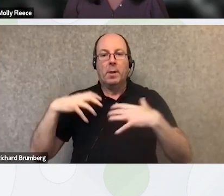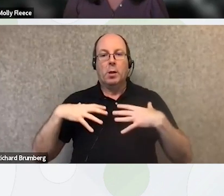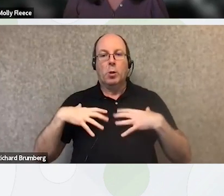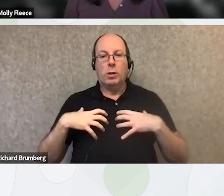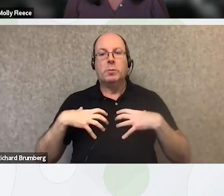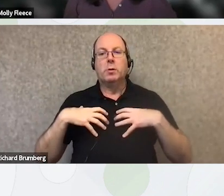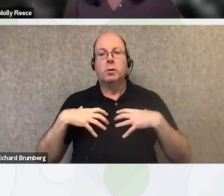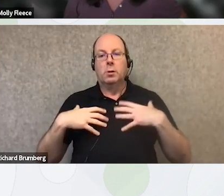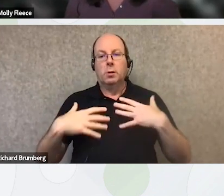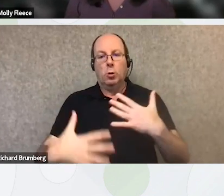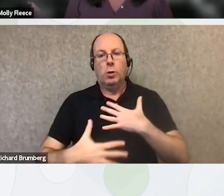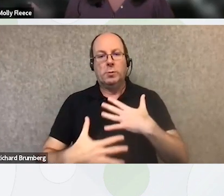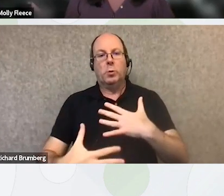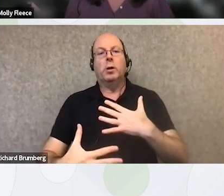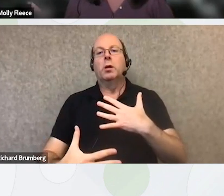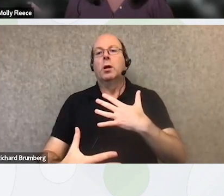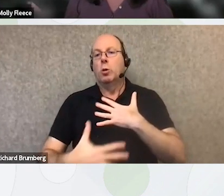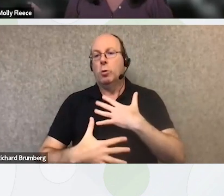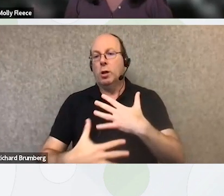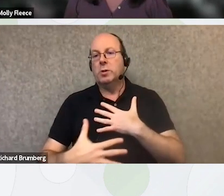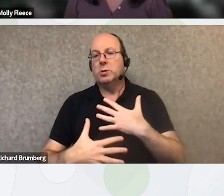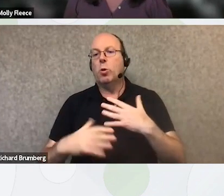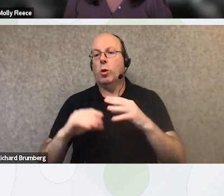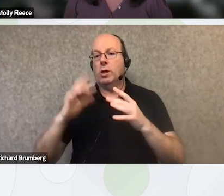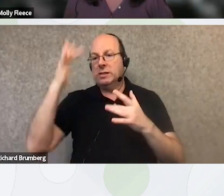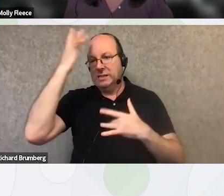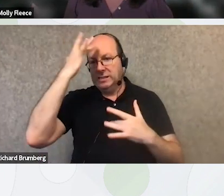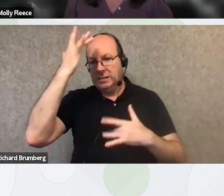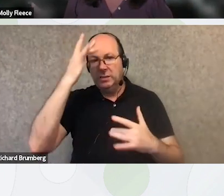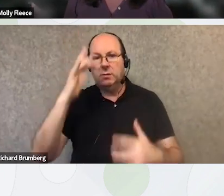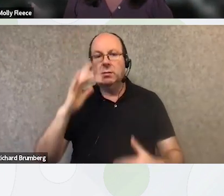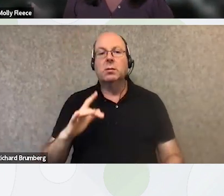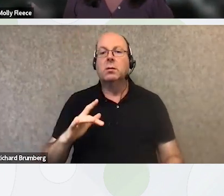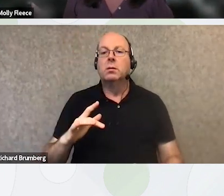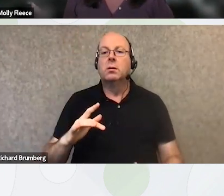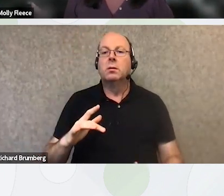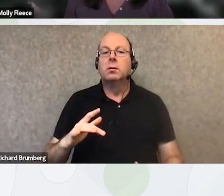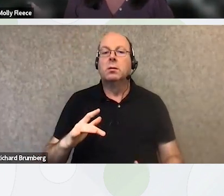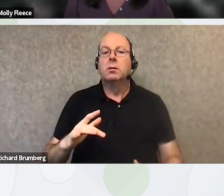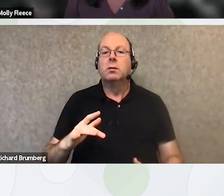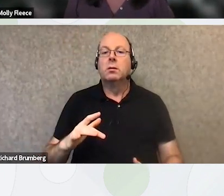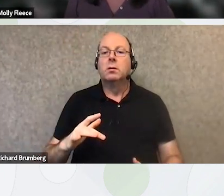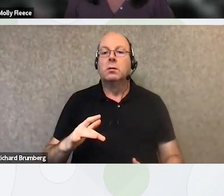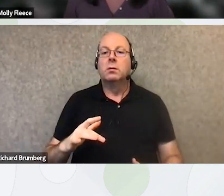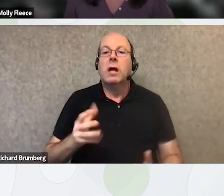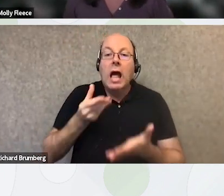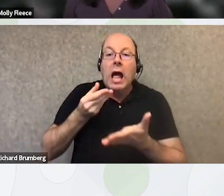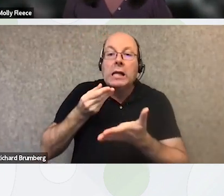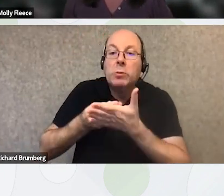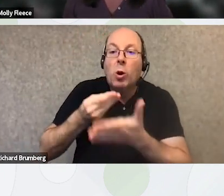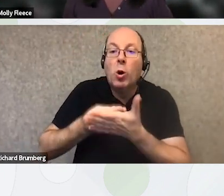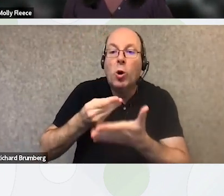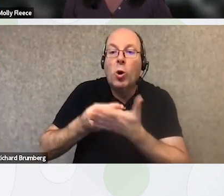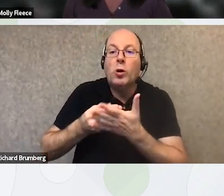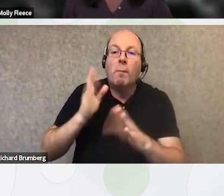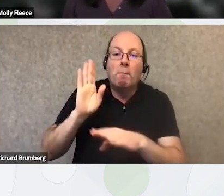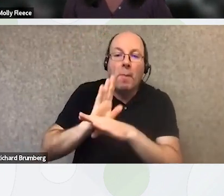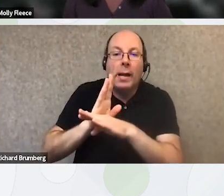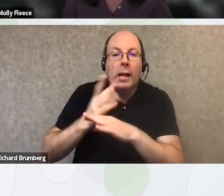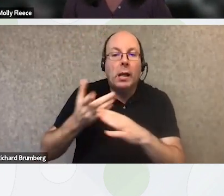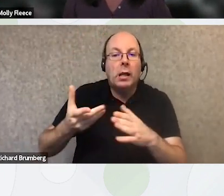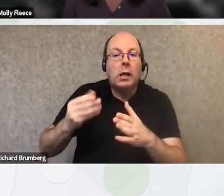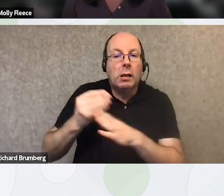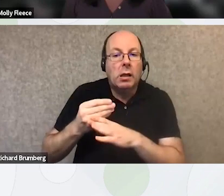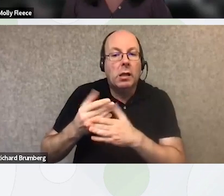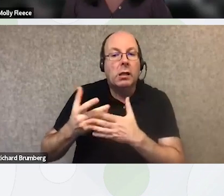And I have no financial disclosures. My only disclosure is that I hope for the health and wellness of everyone for this respiratory viral